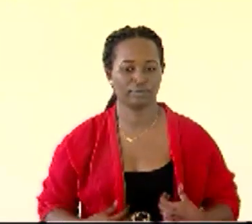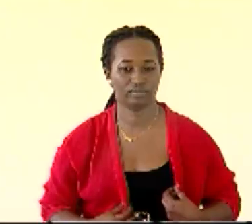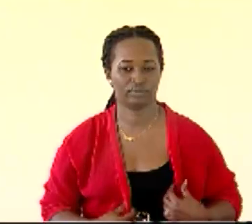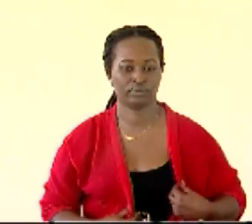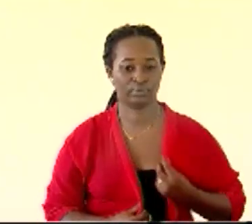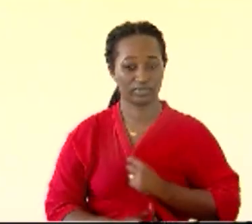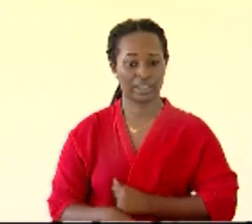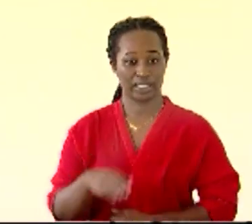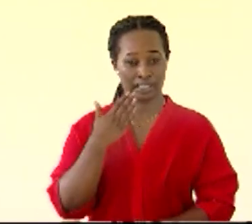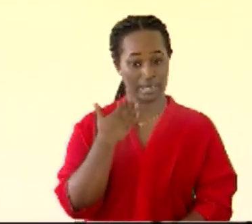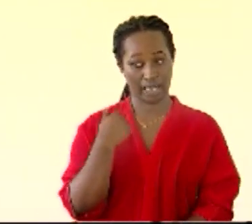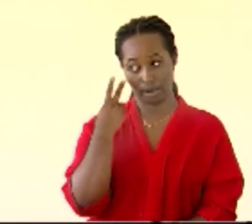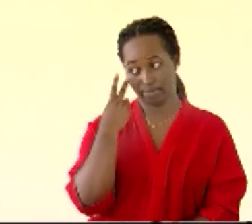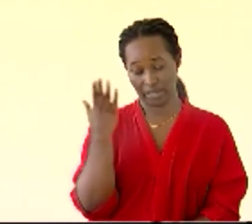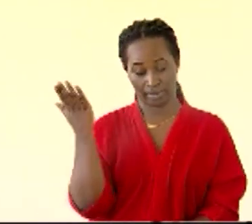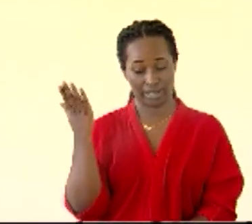I want you to take a look at it.